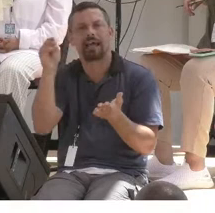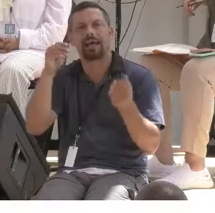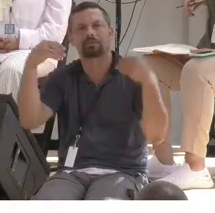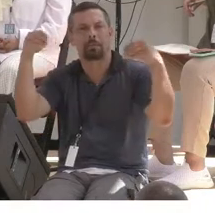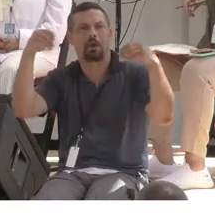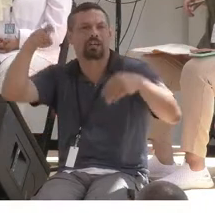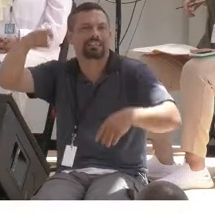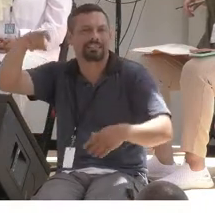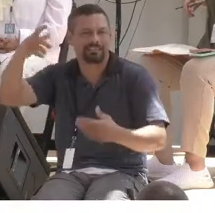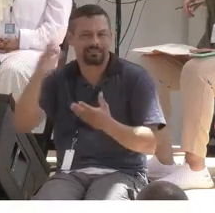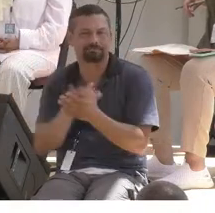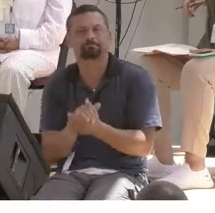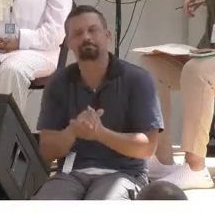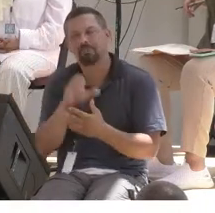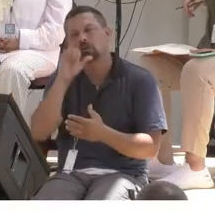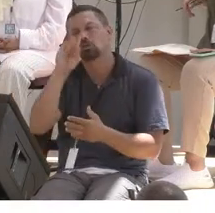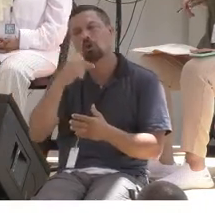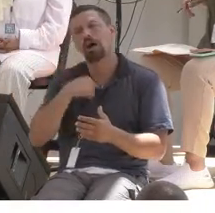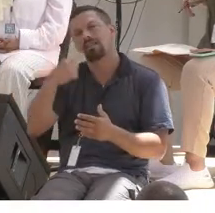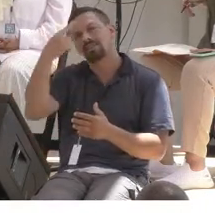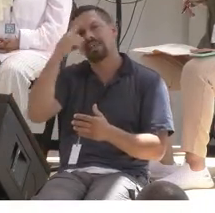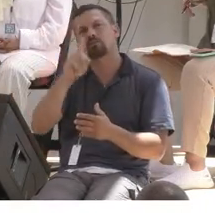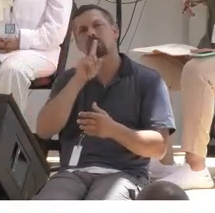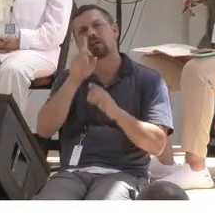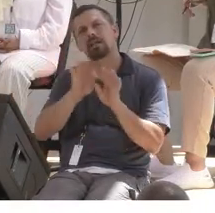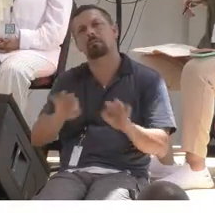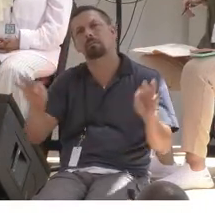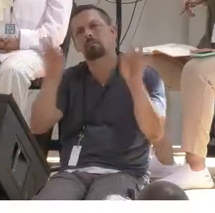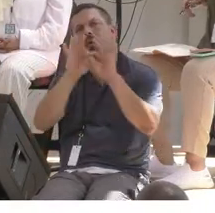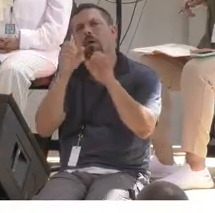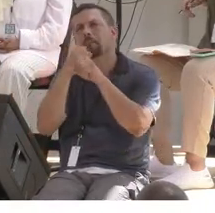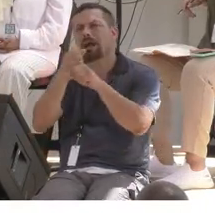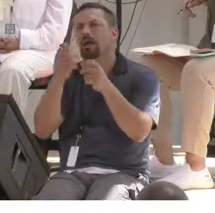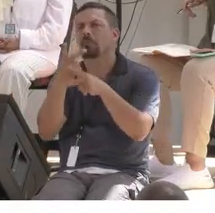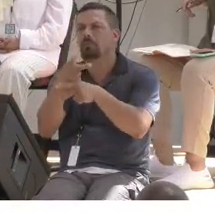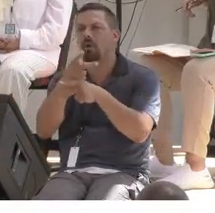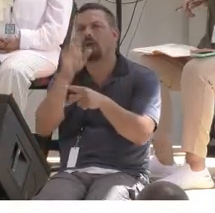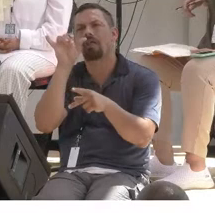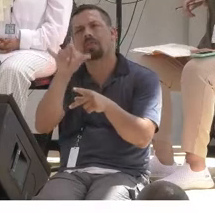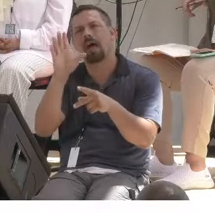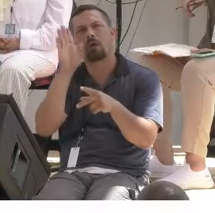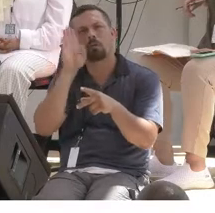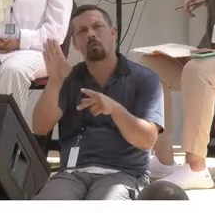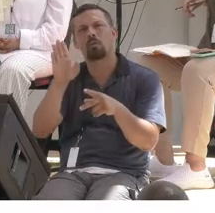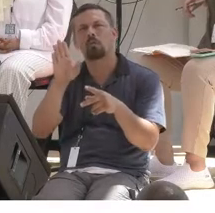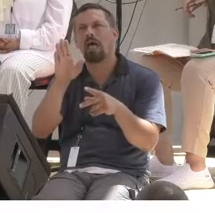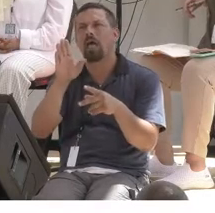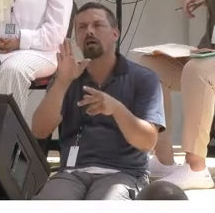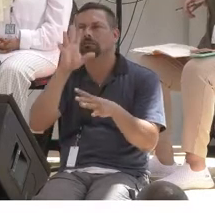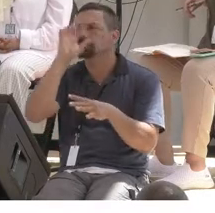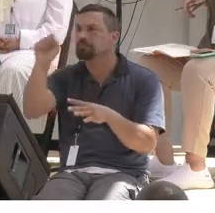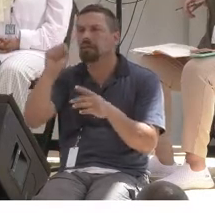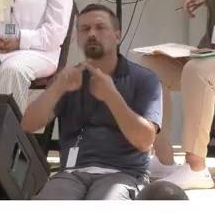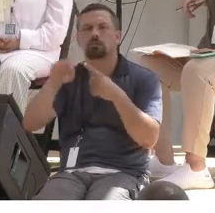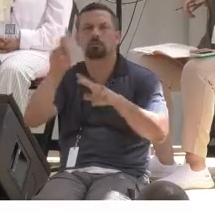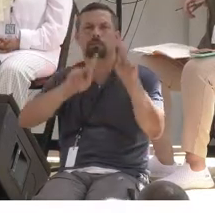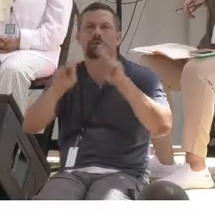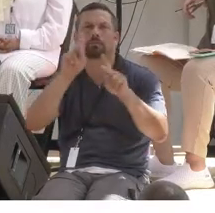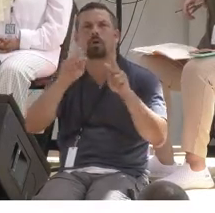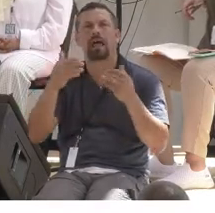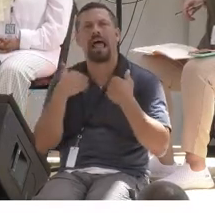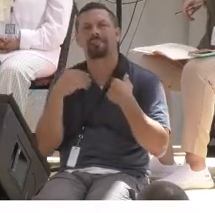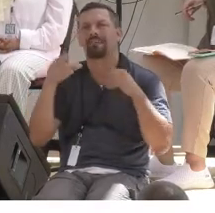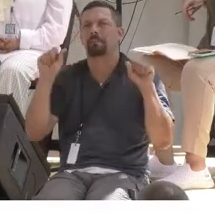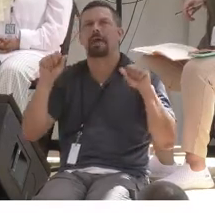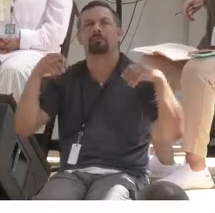demand in that sense. So I think it's really important to make a product that will appeal to anyone and it has that commercial